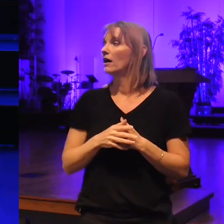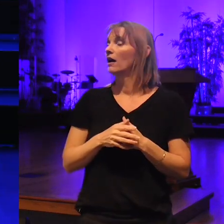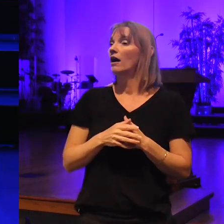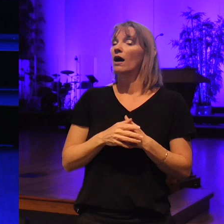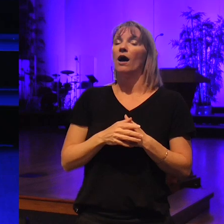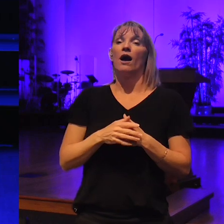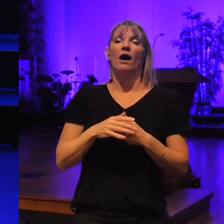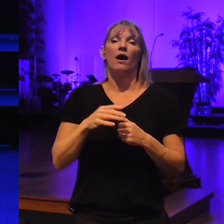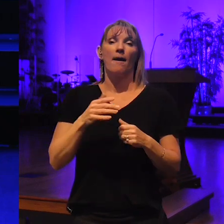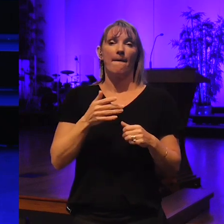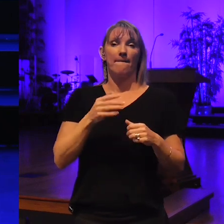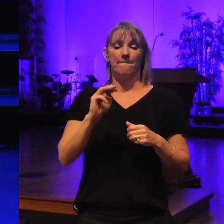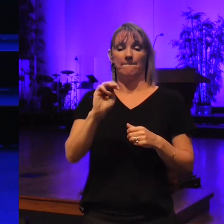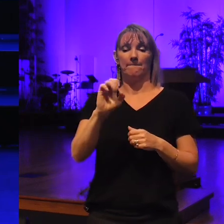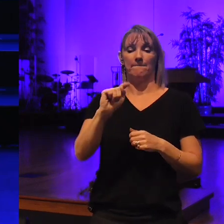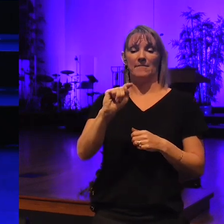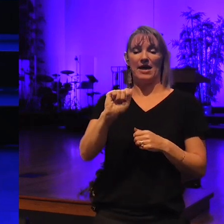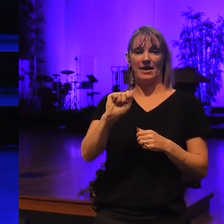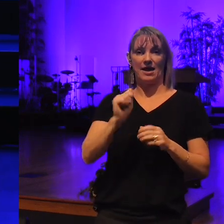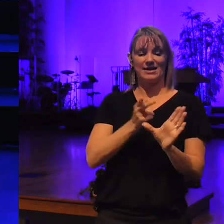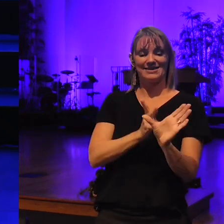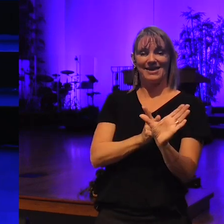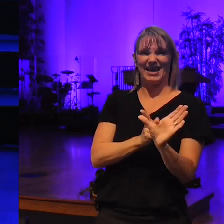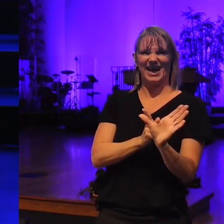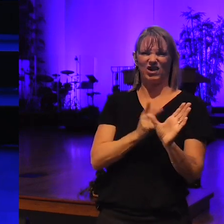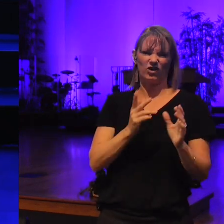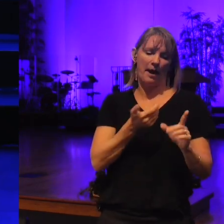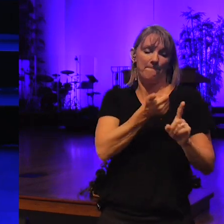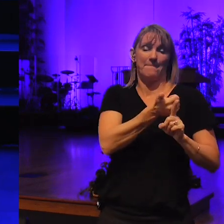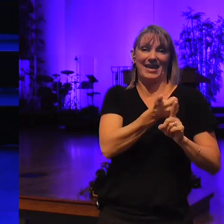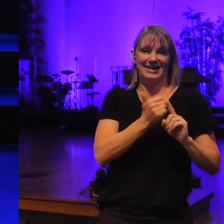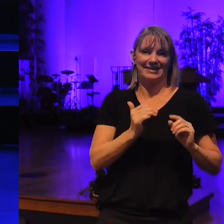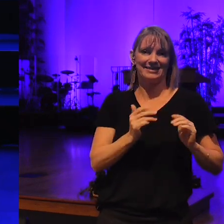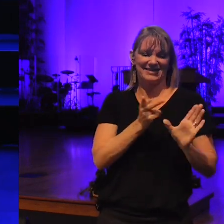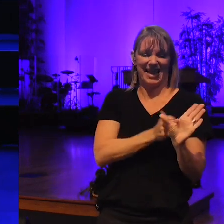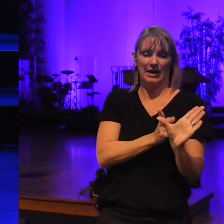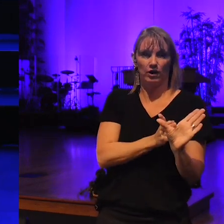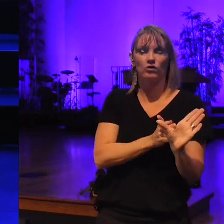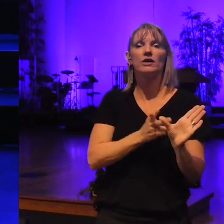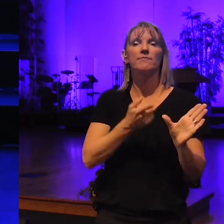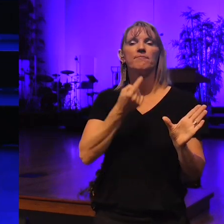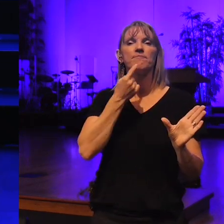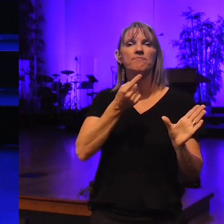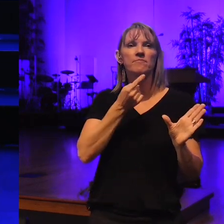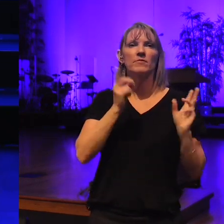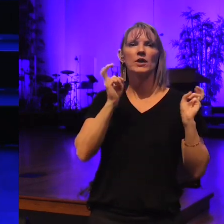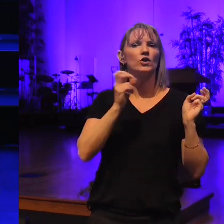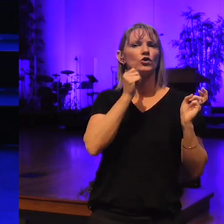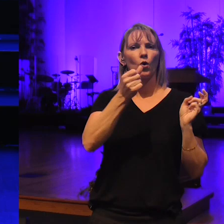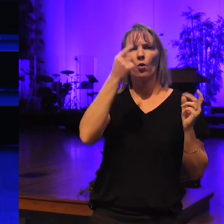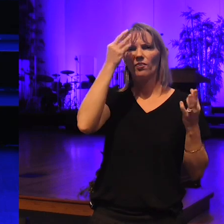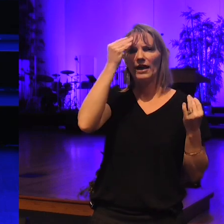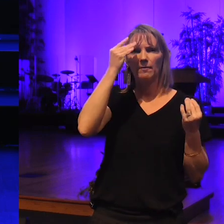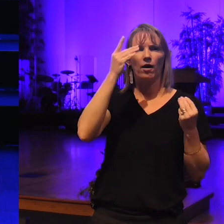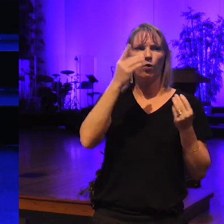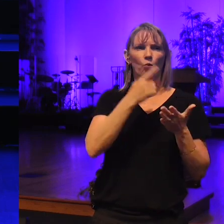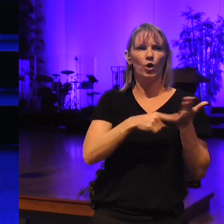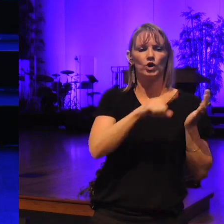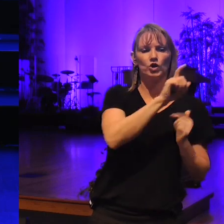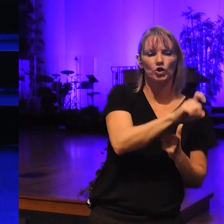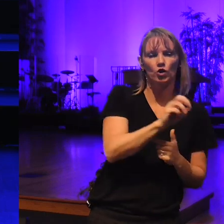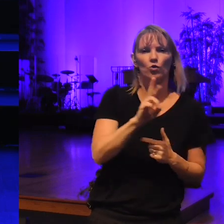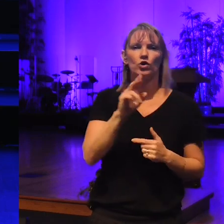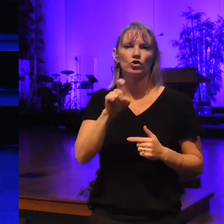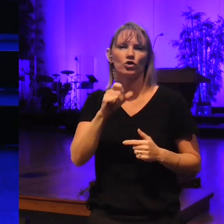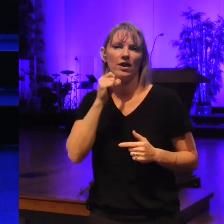In metapsychiatry, there's a principle, goes like this. Take no thought for what should be or should not be,